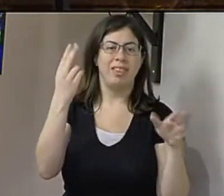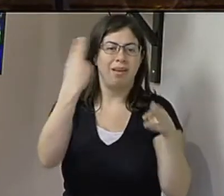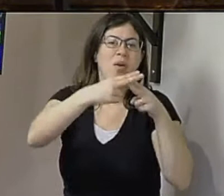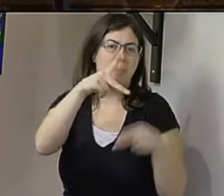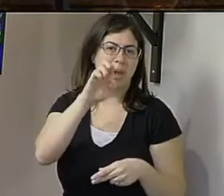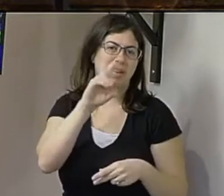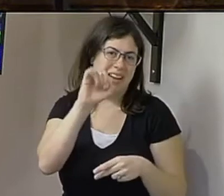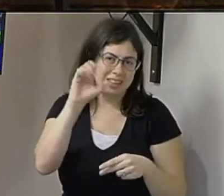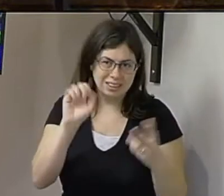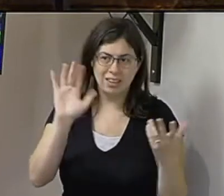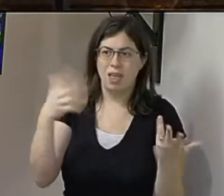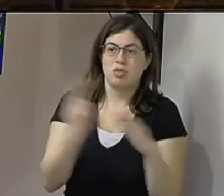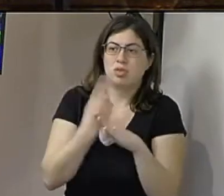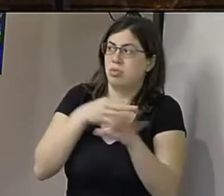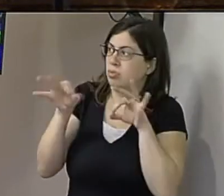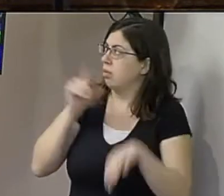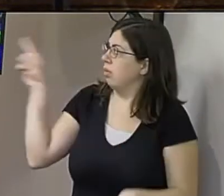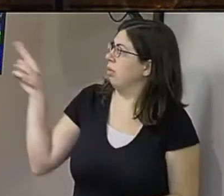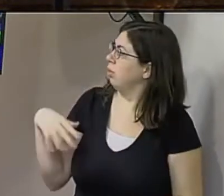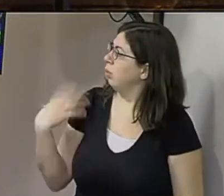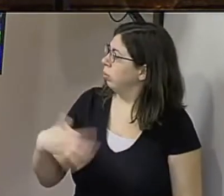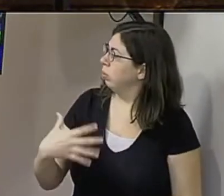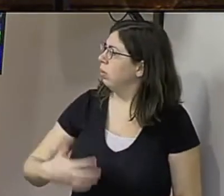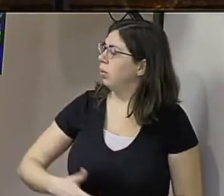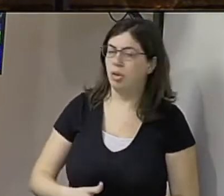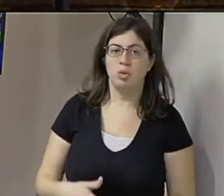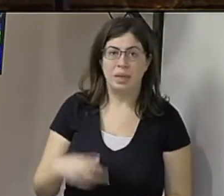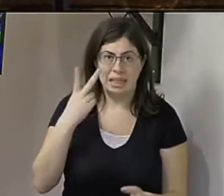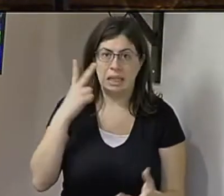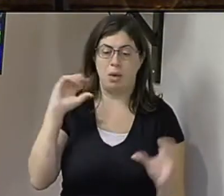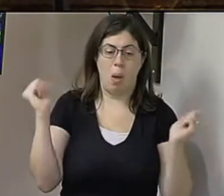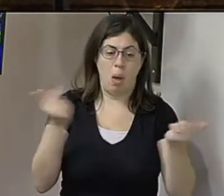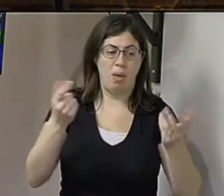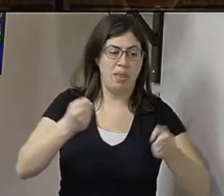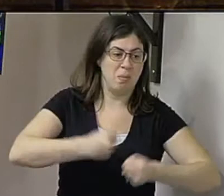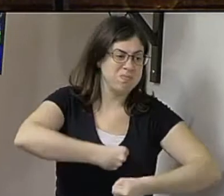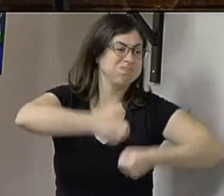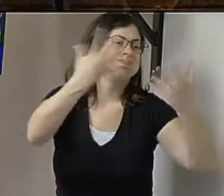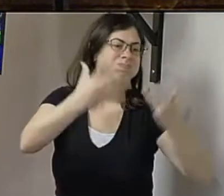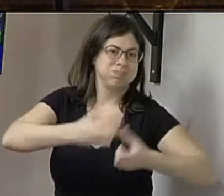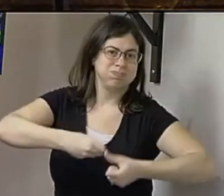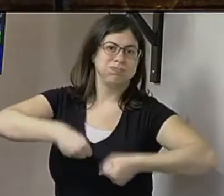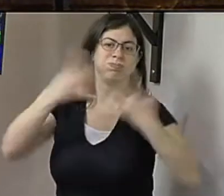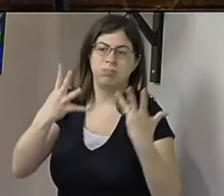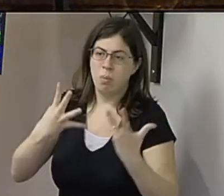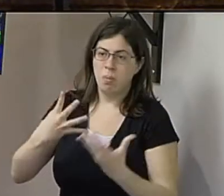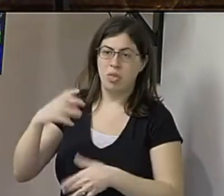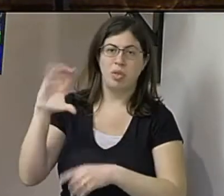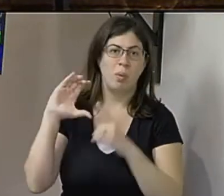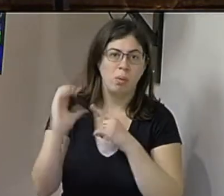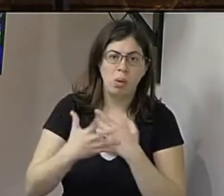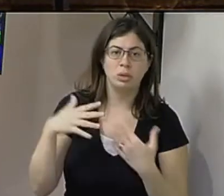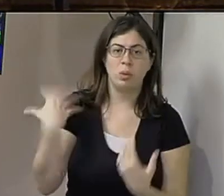was actually the words that would have been used to describe it. And so we're seeing all this extravagant and kind of decadent culture. And